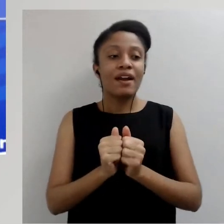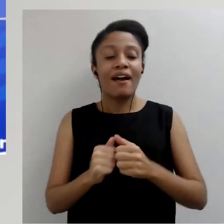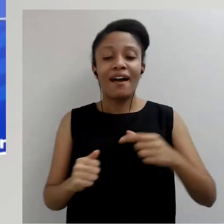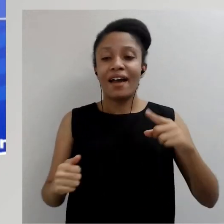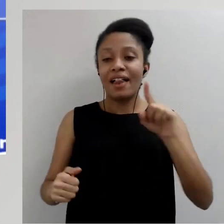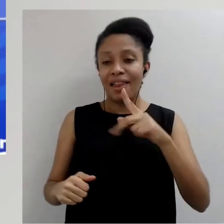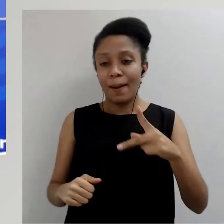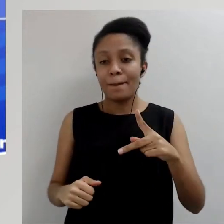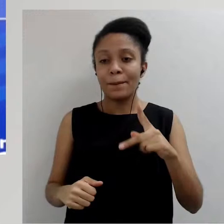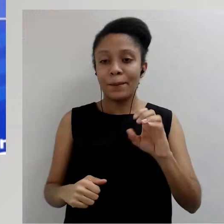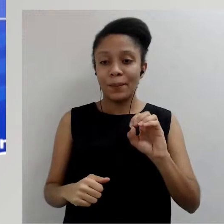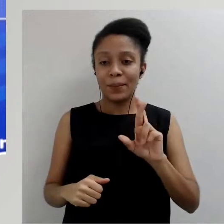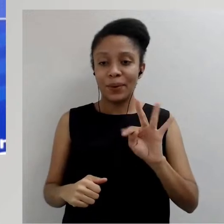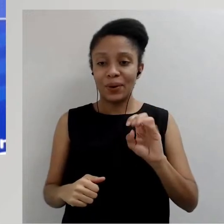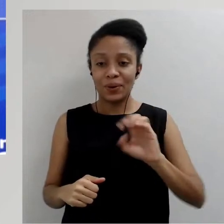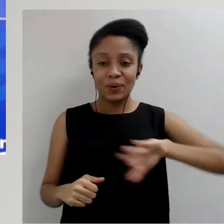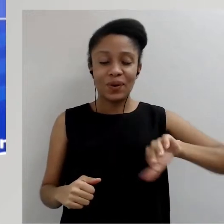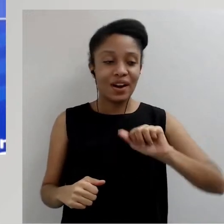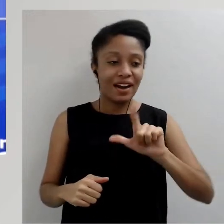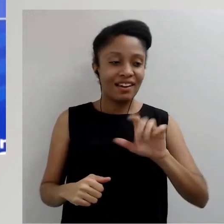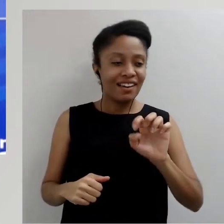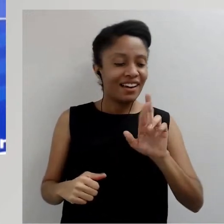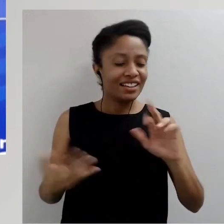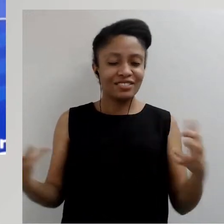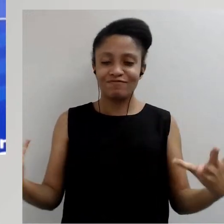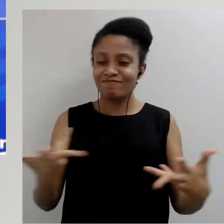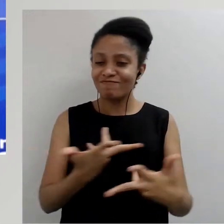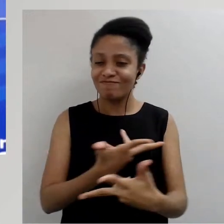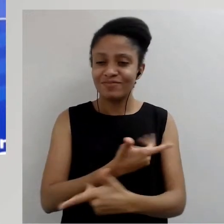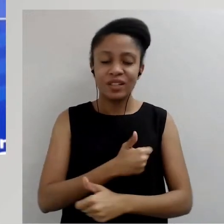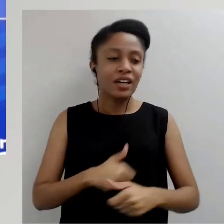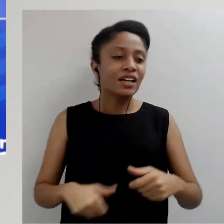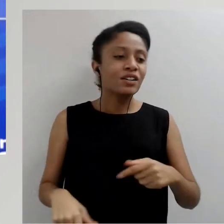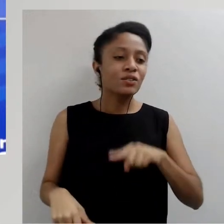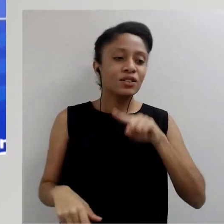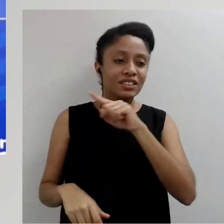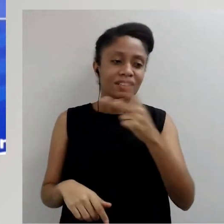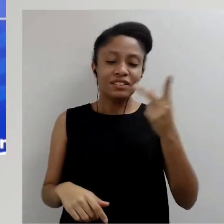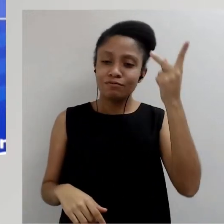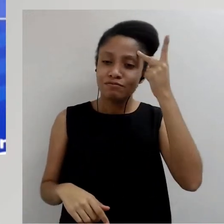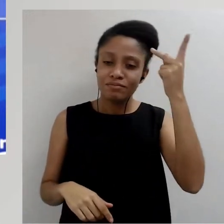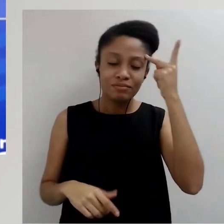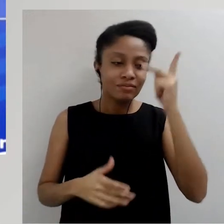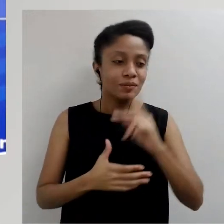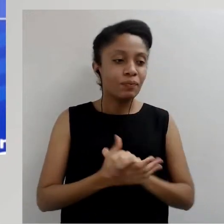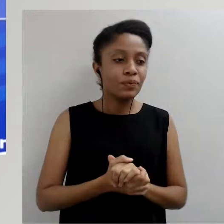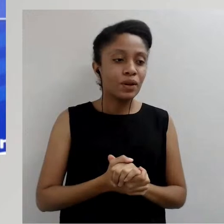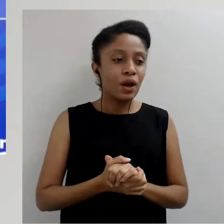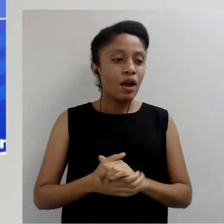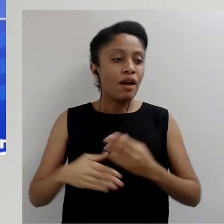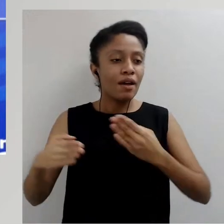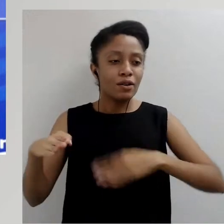Federation in Rio, and we visit your printing house, and it was wonderful. You are really the best.